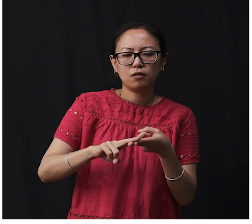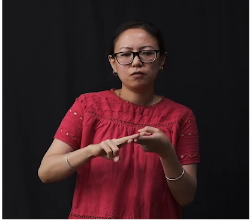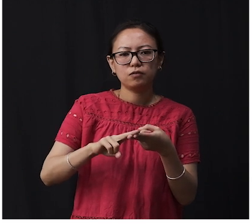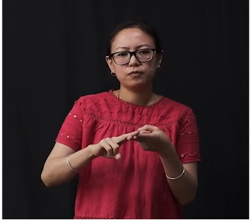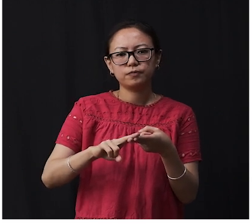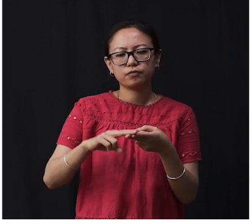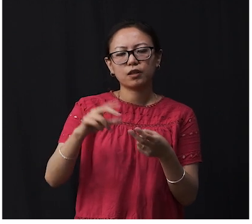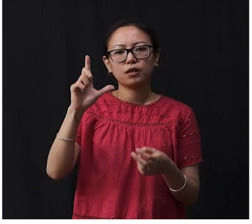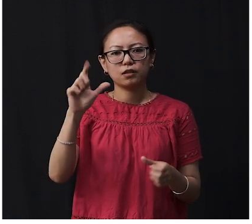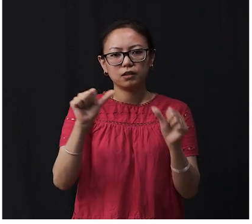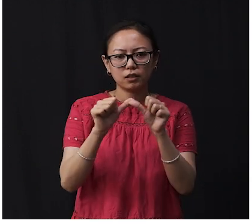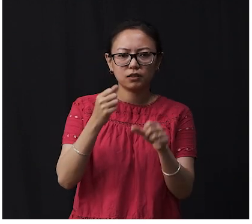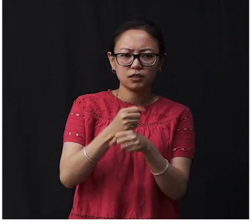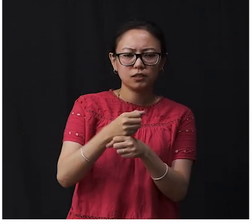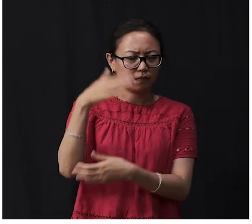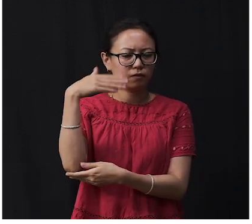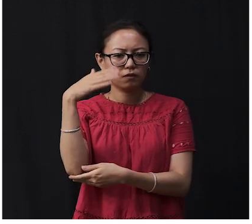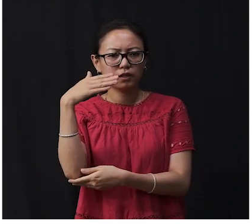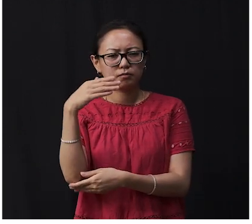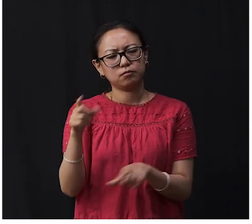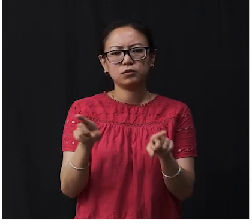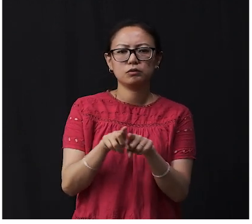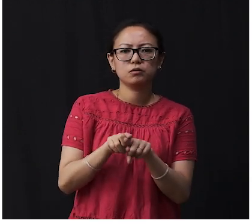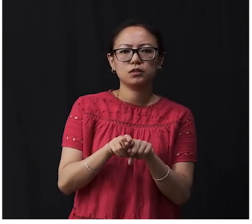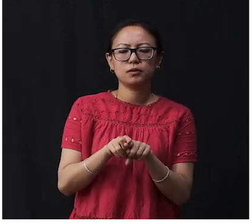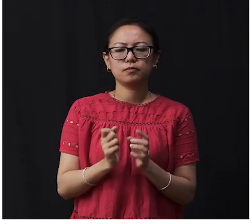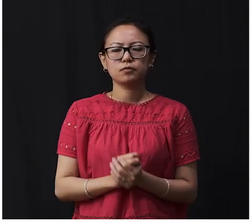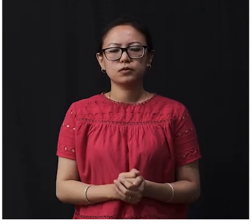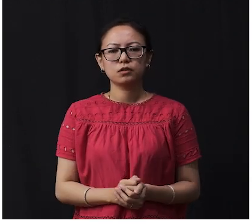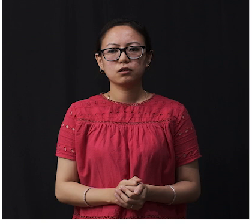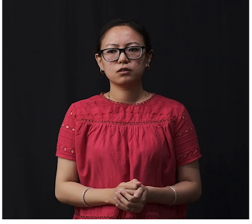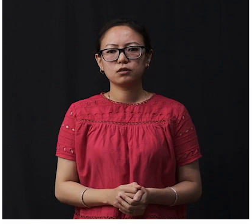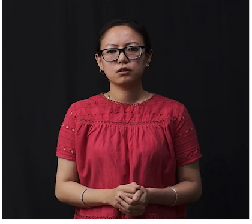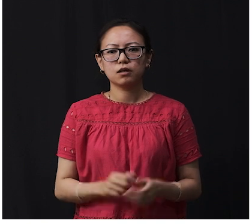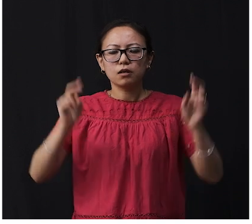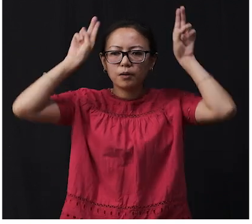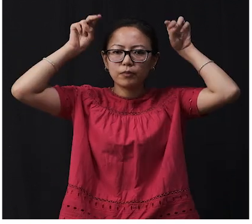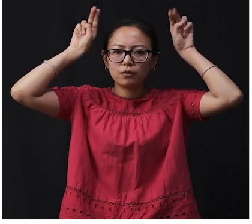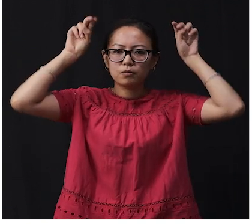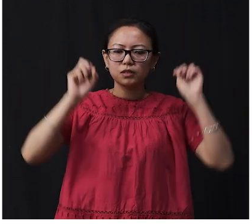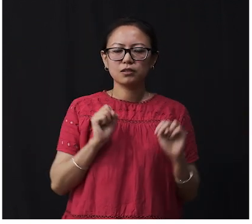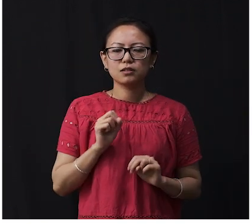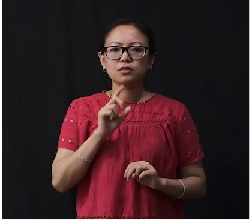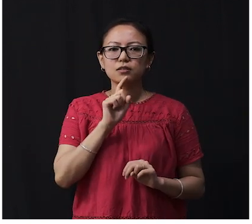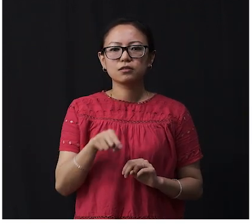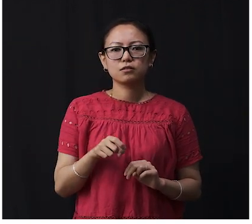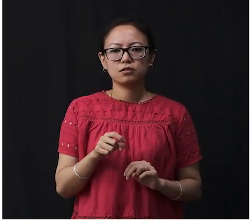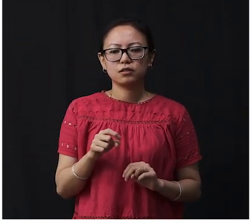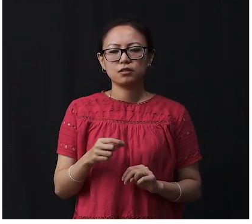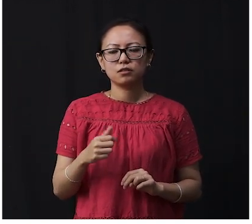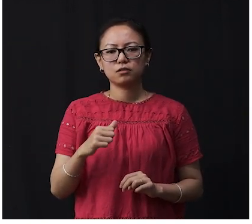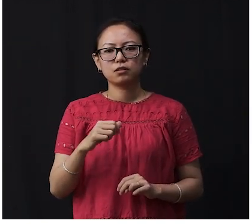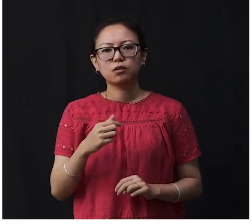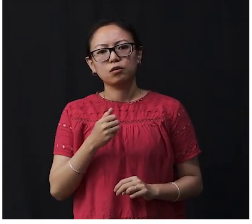means the rabbit said that I will use my tail, I will bob, that means I